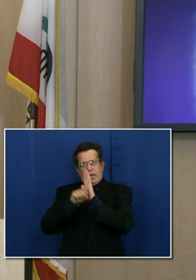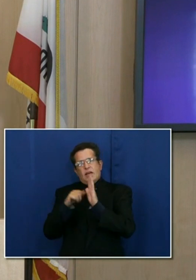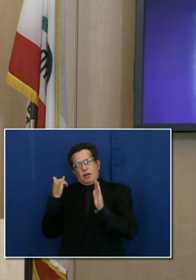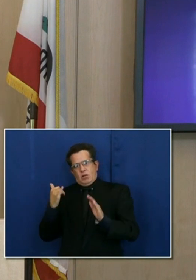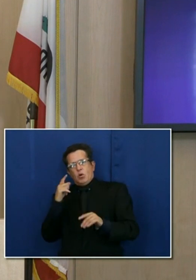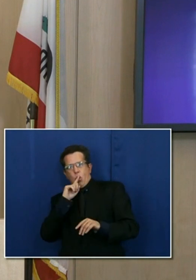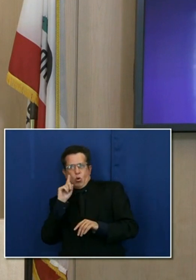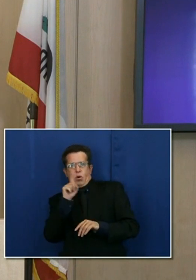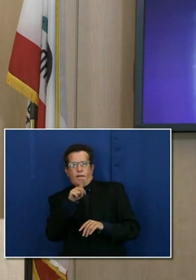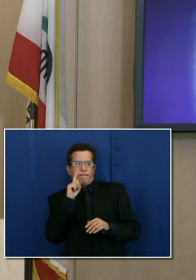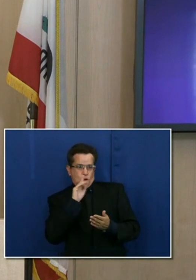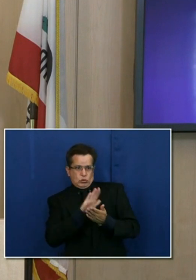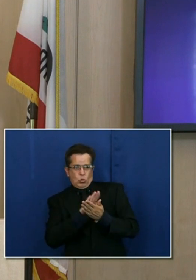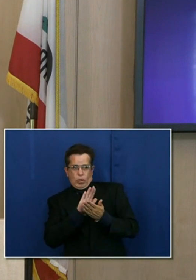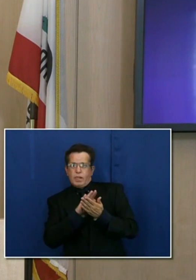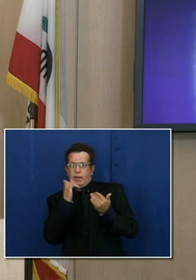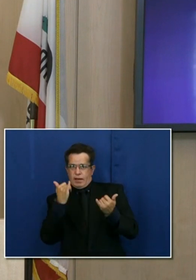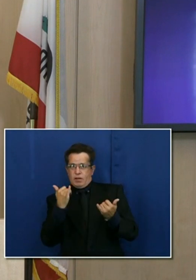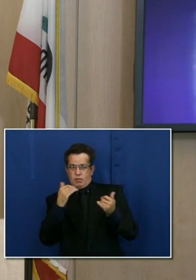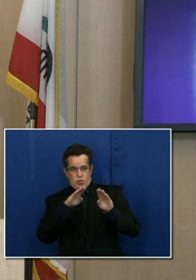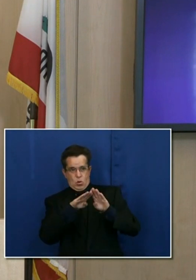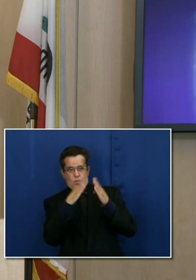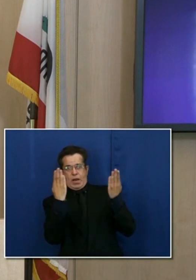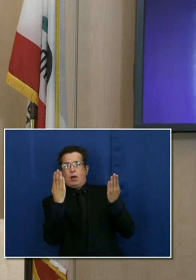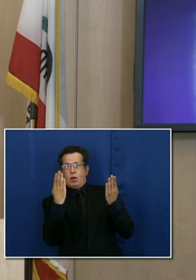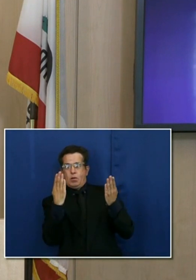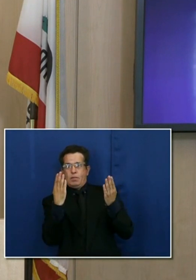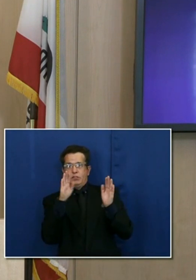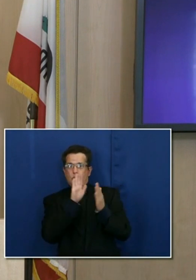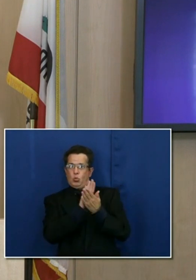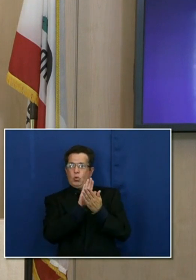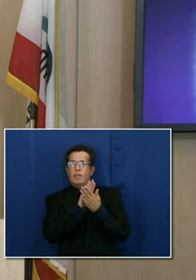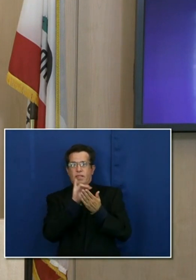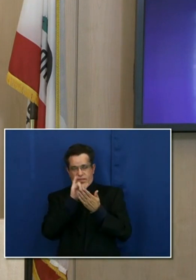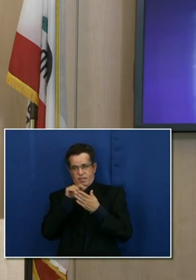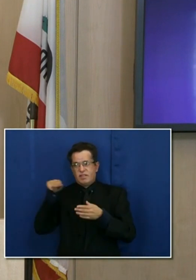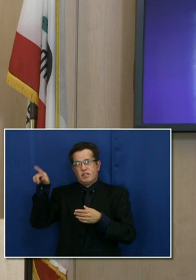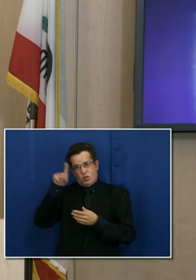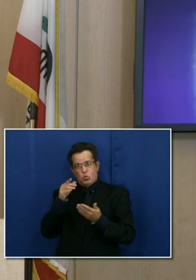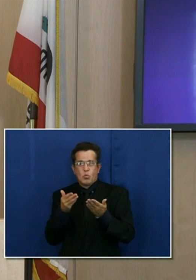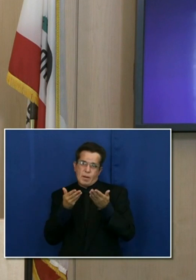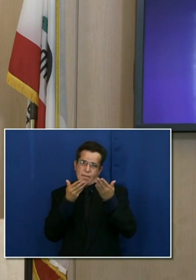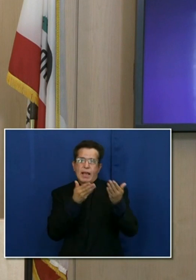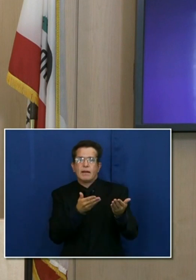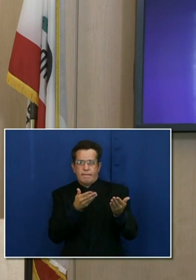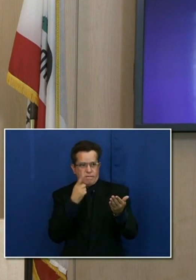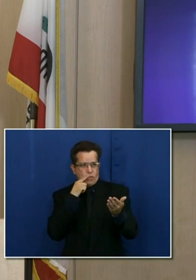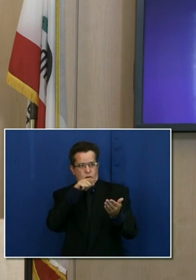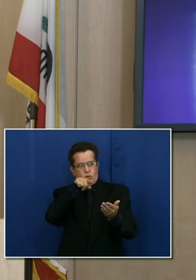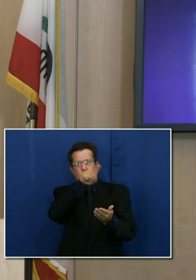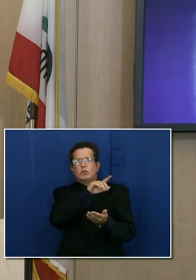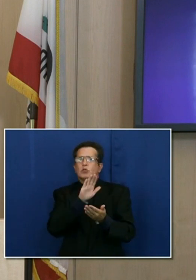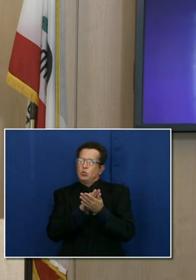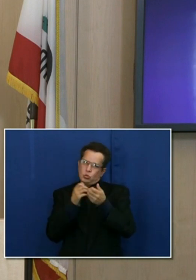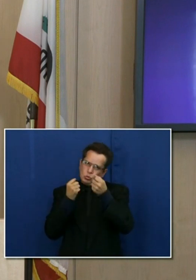school reopenings, has made it a strong recommendation guidance for school